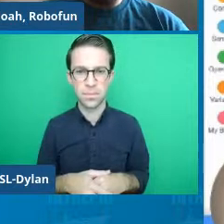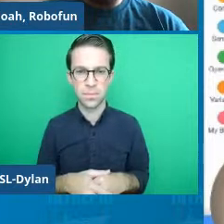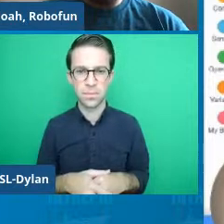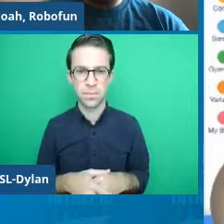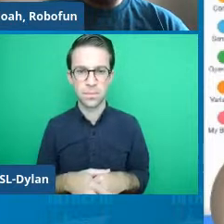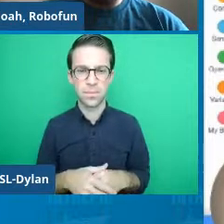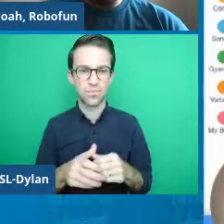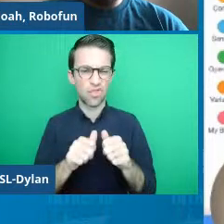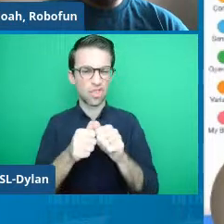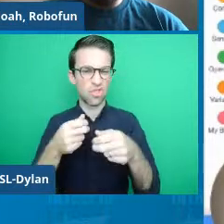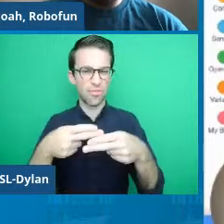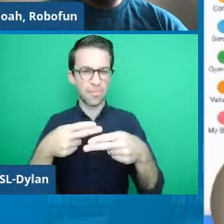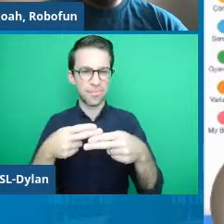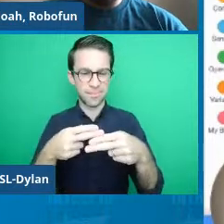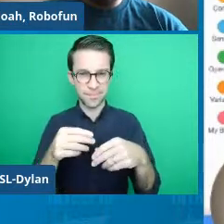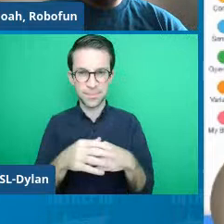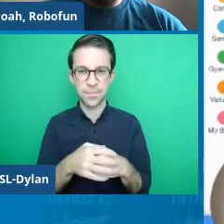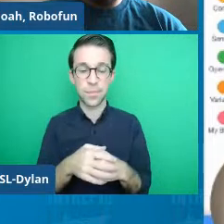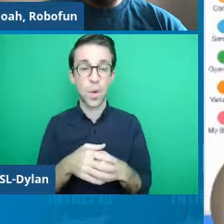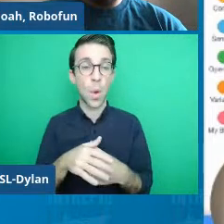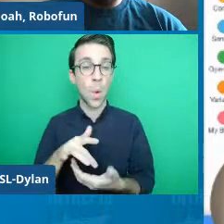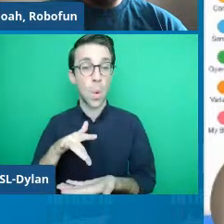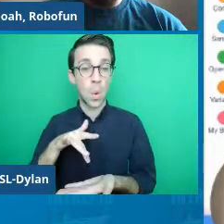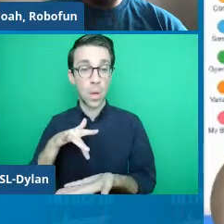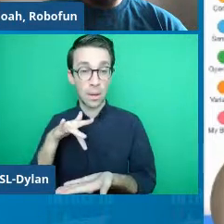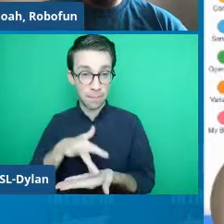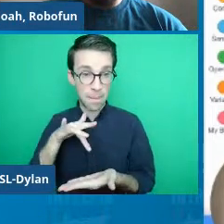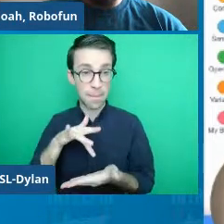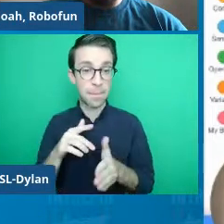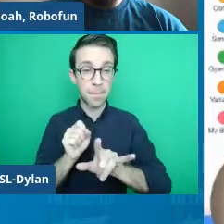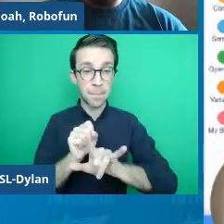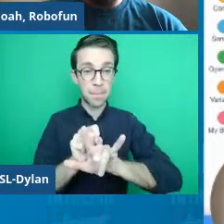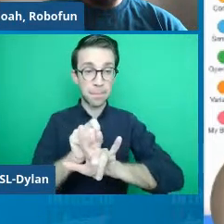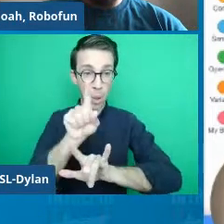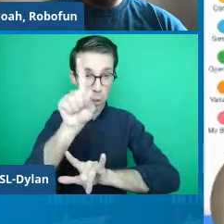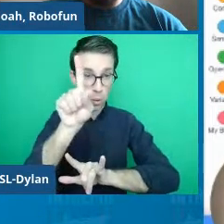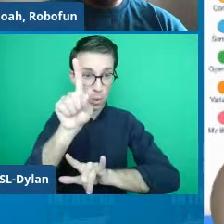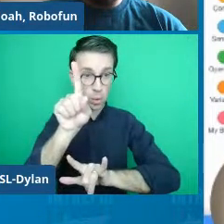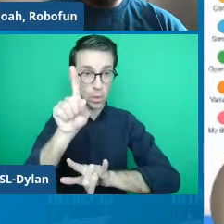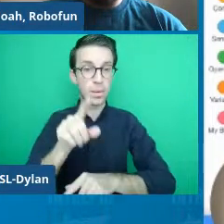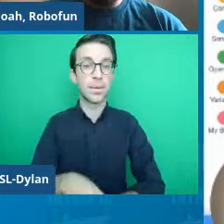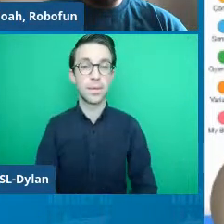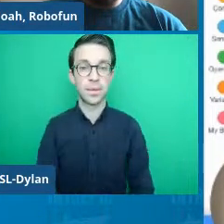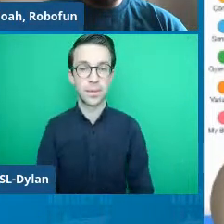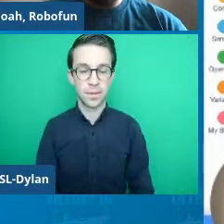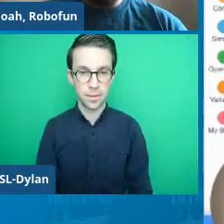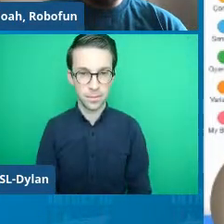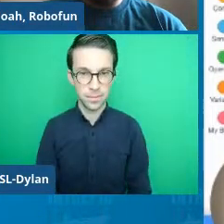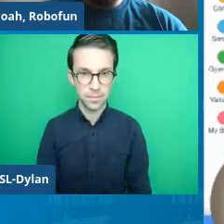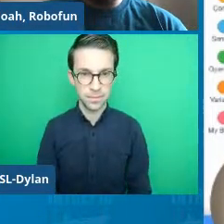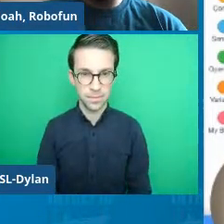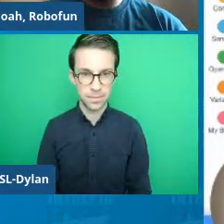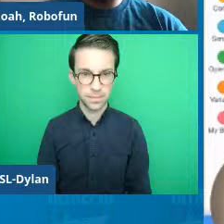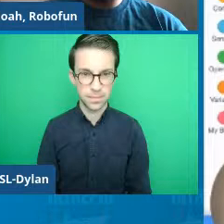Okay. When I click the space key, it goes to my ship. Then I want it to show.